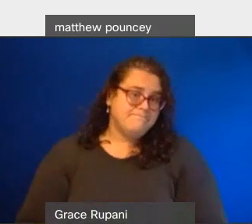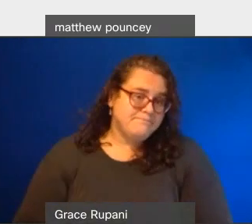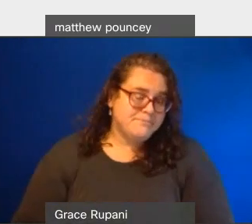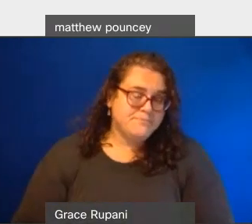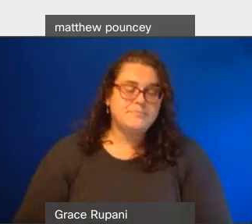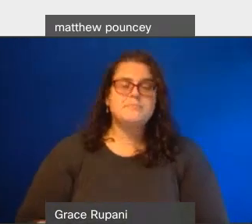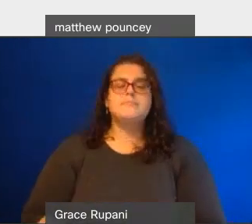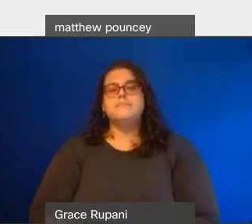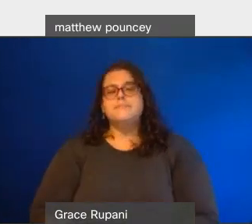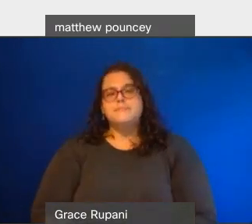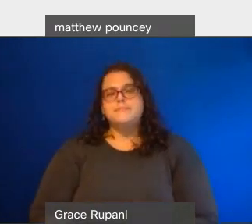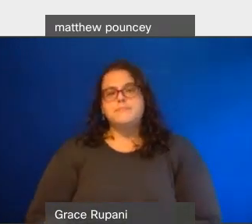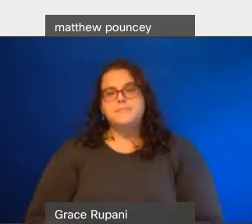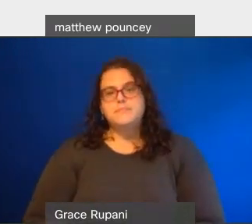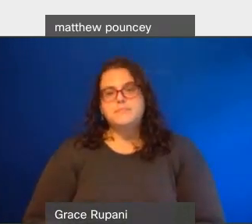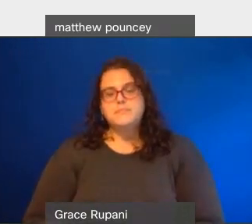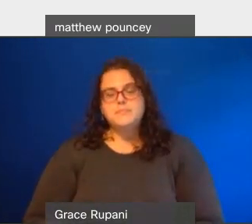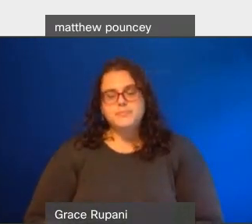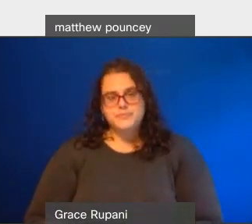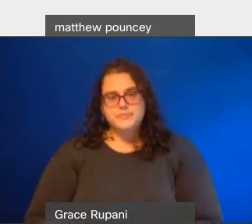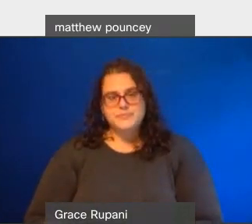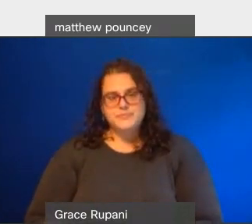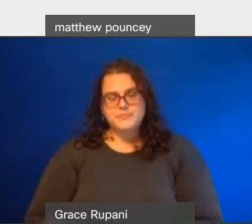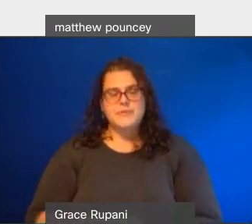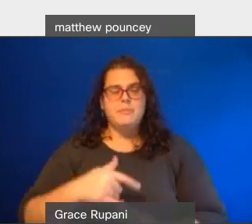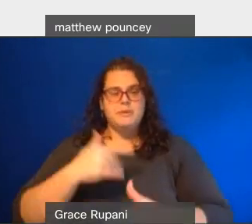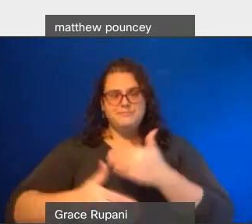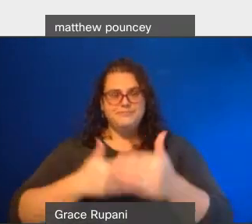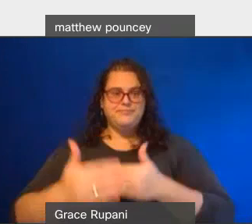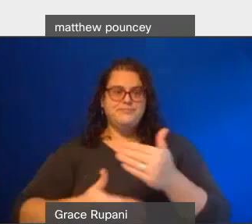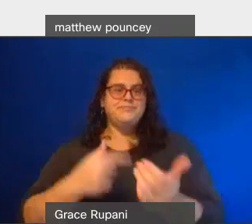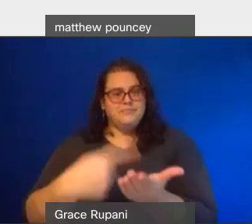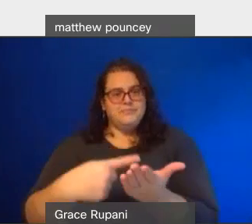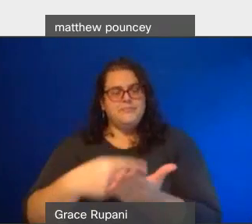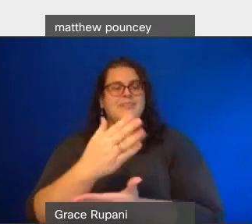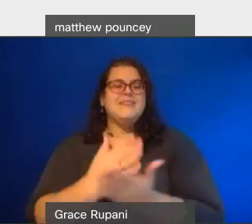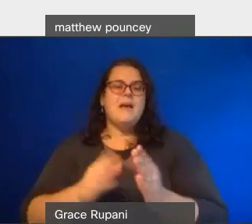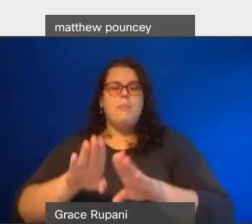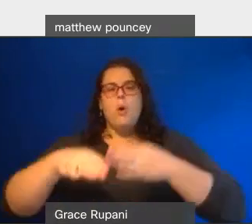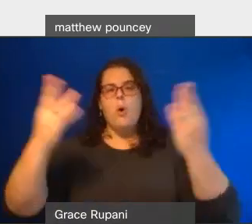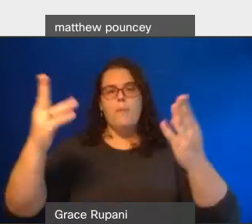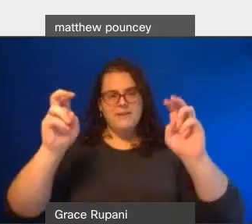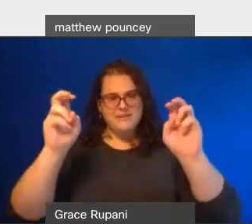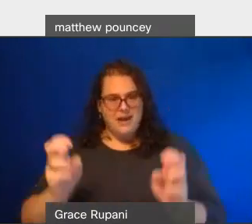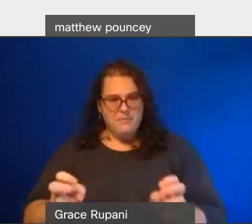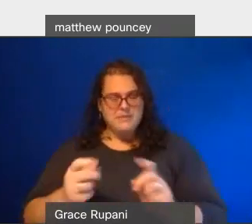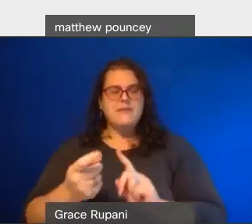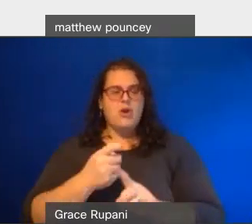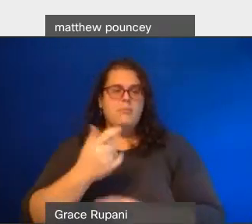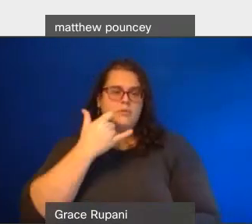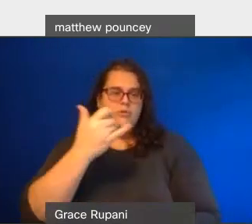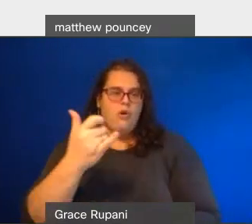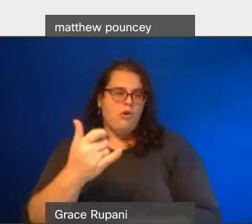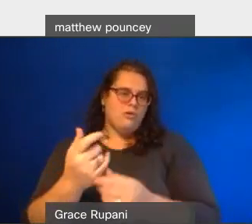into some issues that were open from last week's call. There